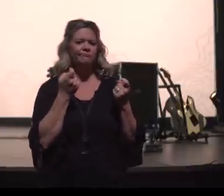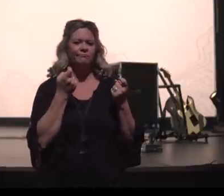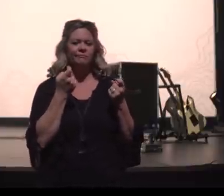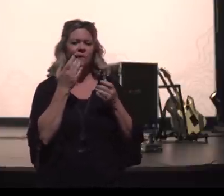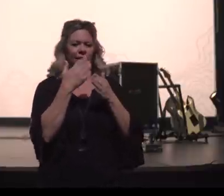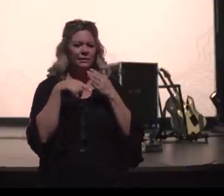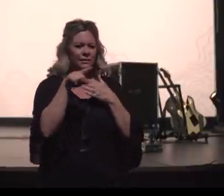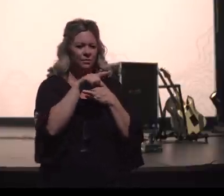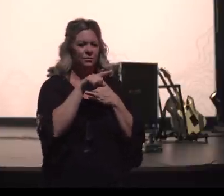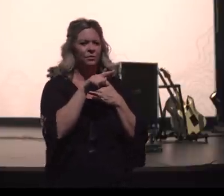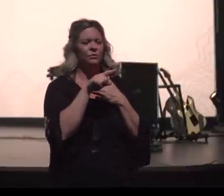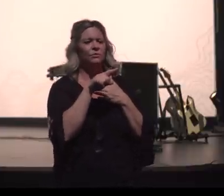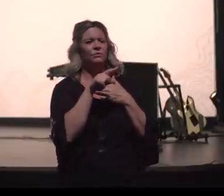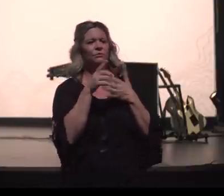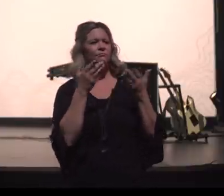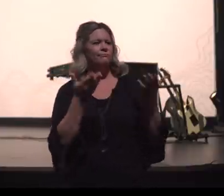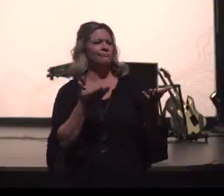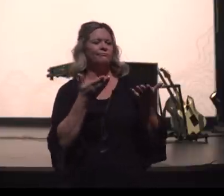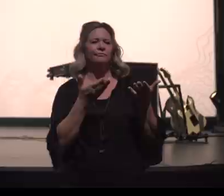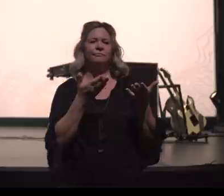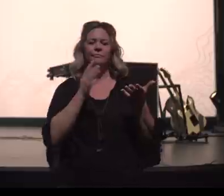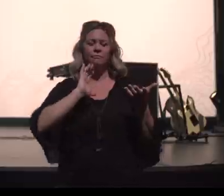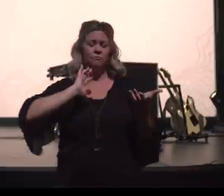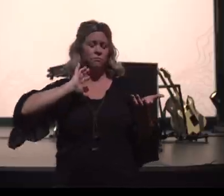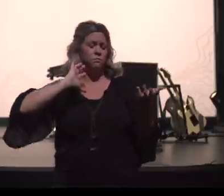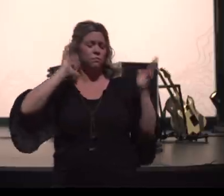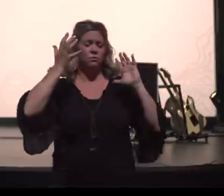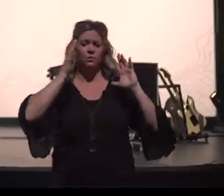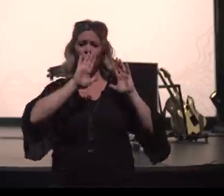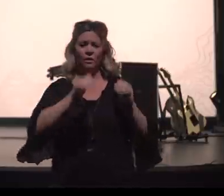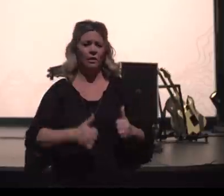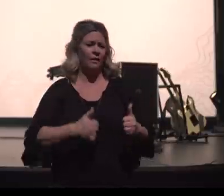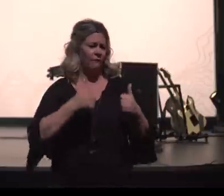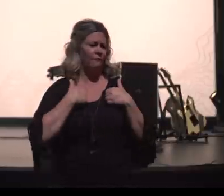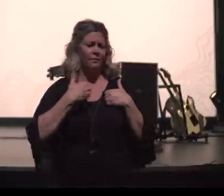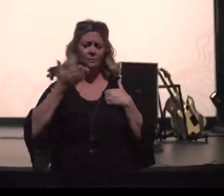And some of you here today, you've messed up so bad in the past.